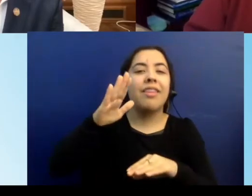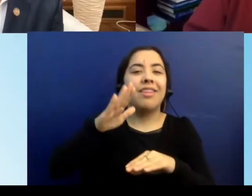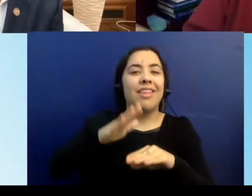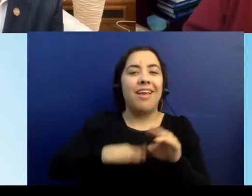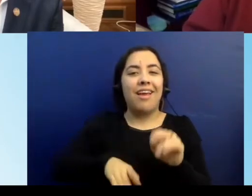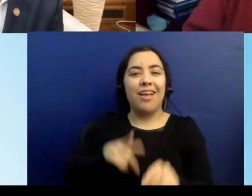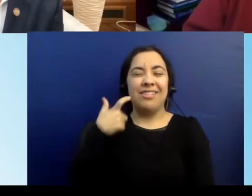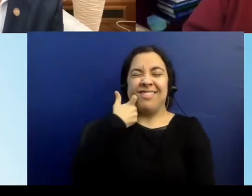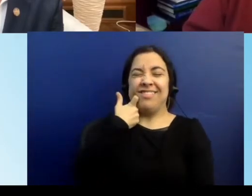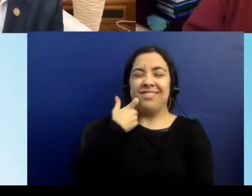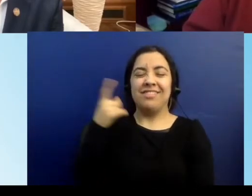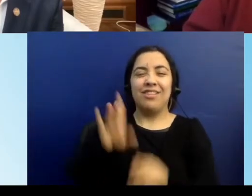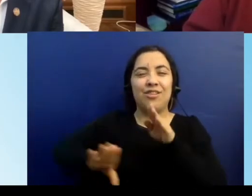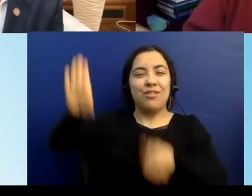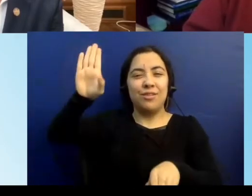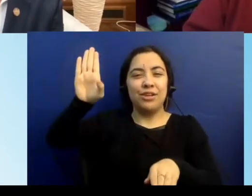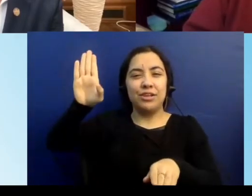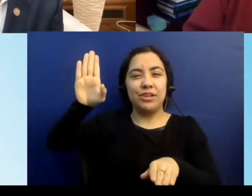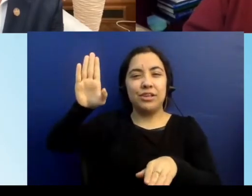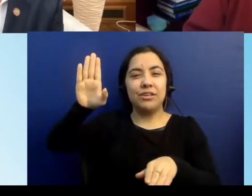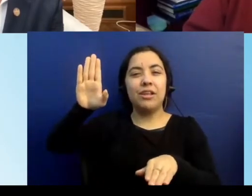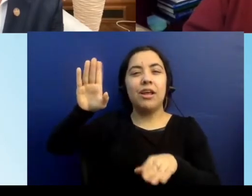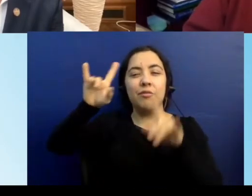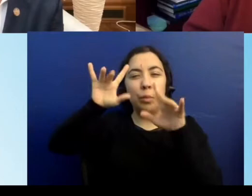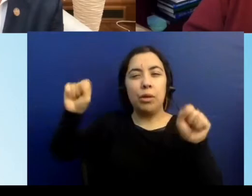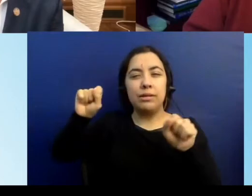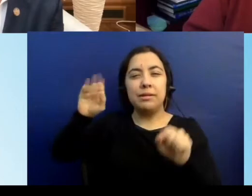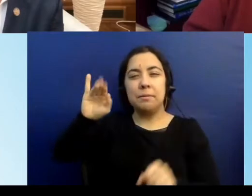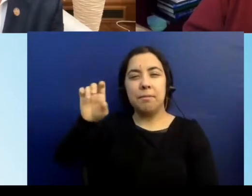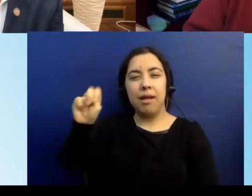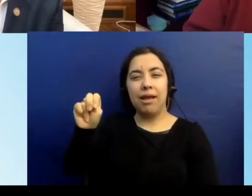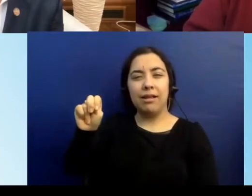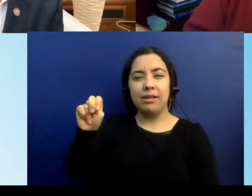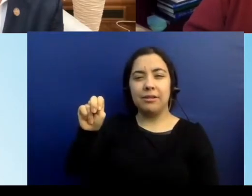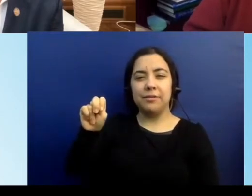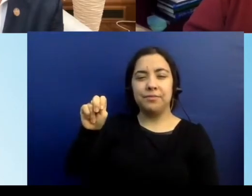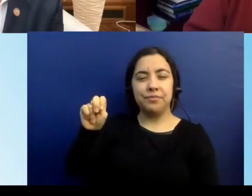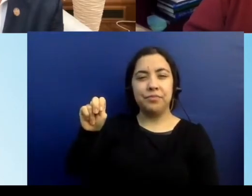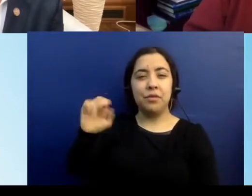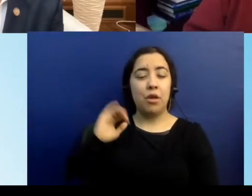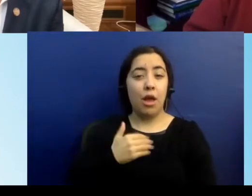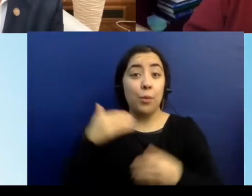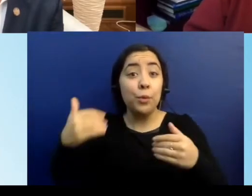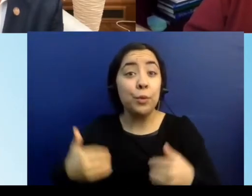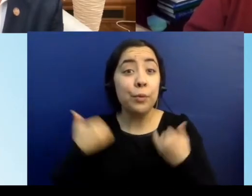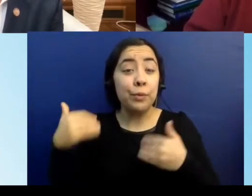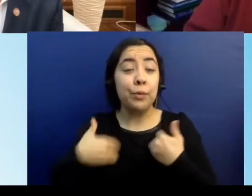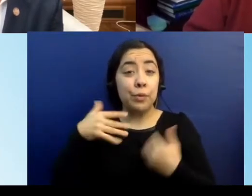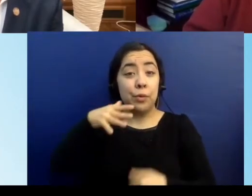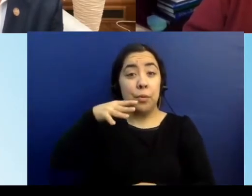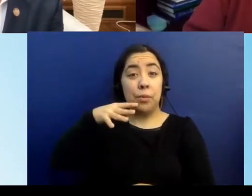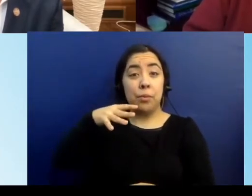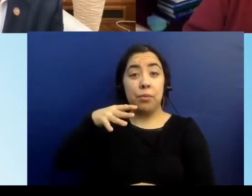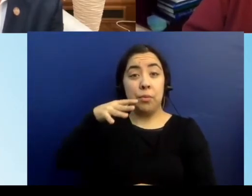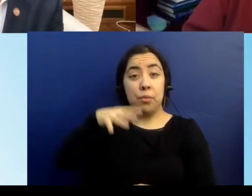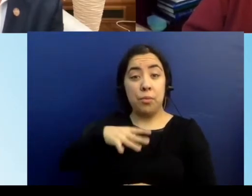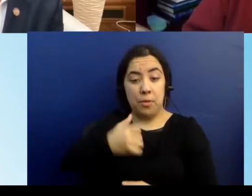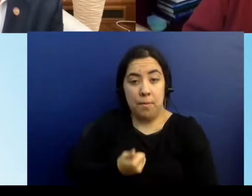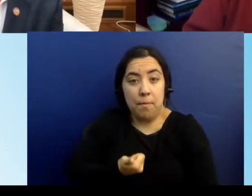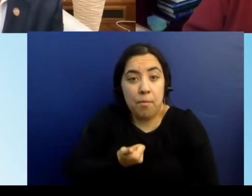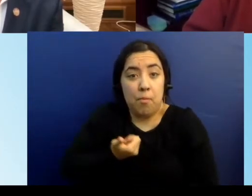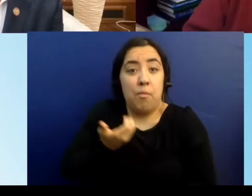Biden than our youth poet laureate, you